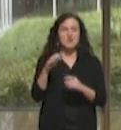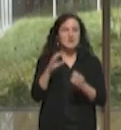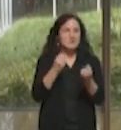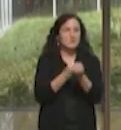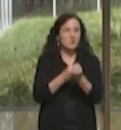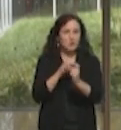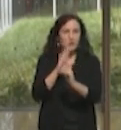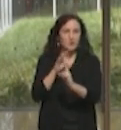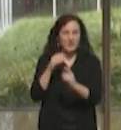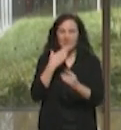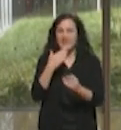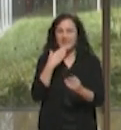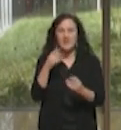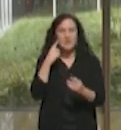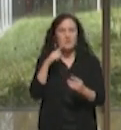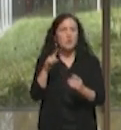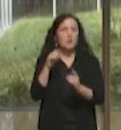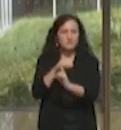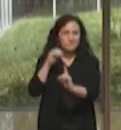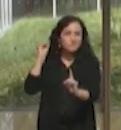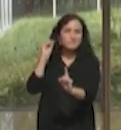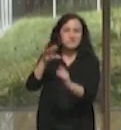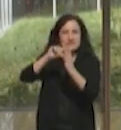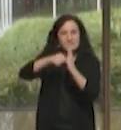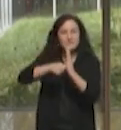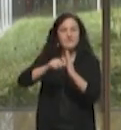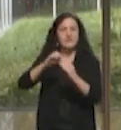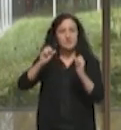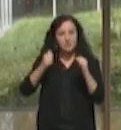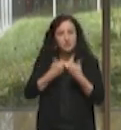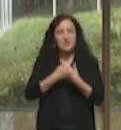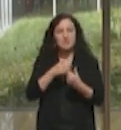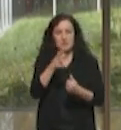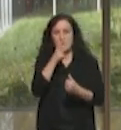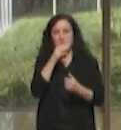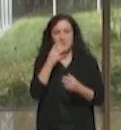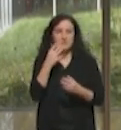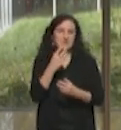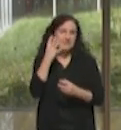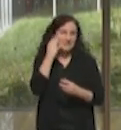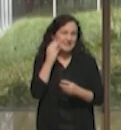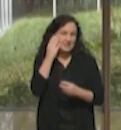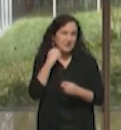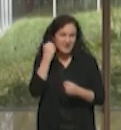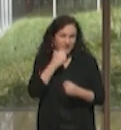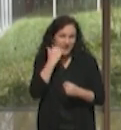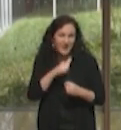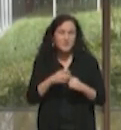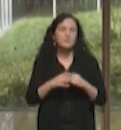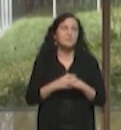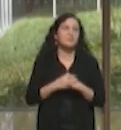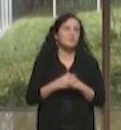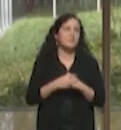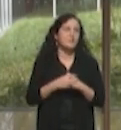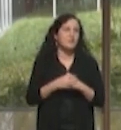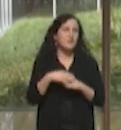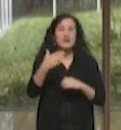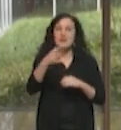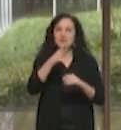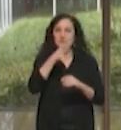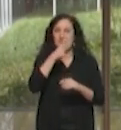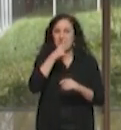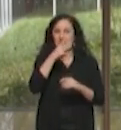I want to thank them for putting the spotlight on the challenges that our moms face. And all I can say is, next Mother's